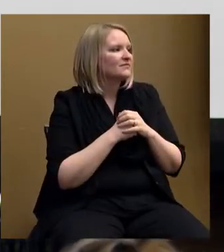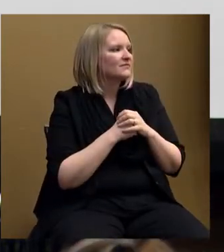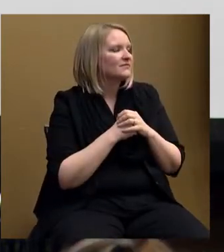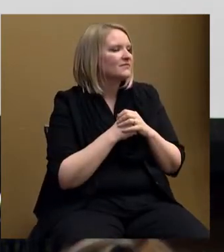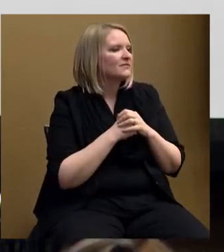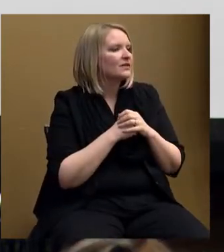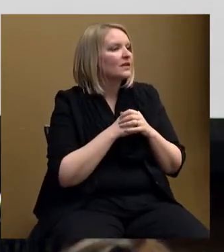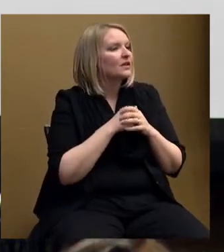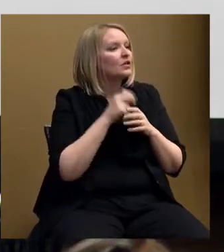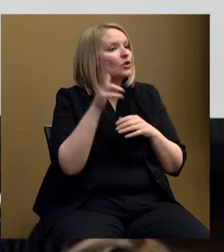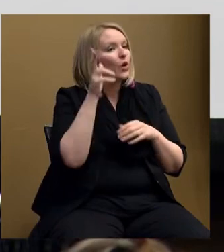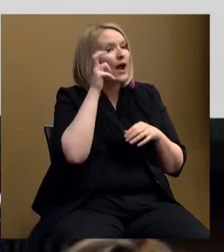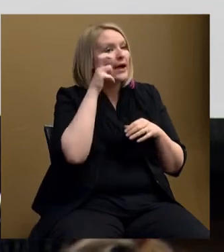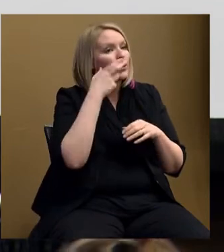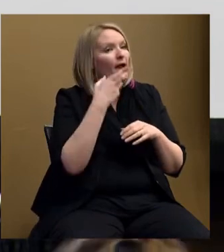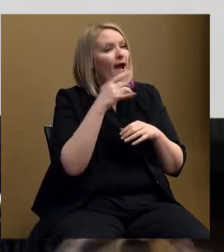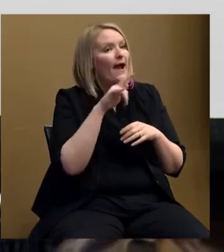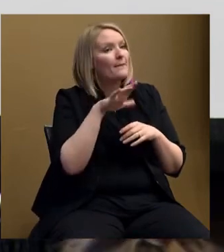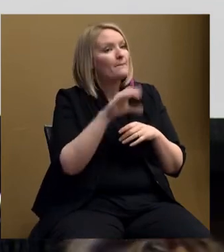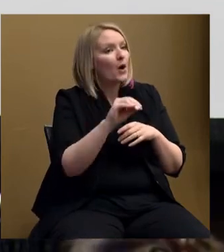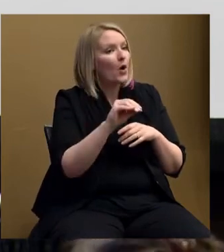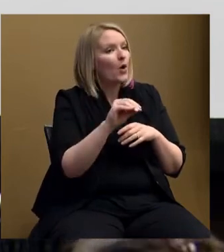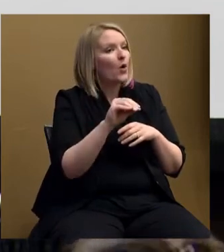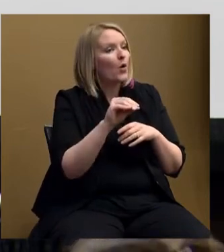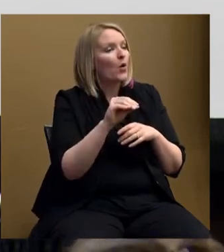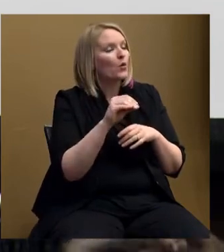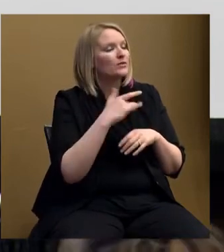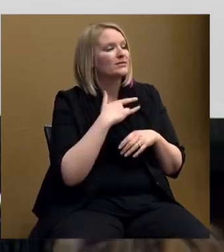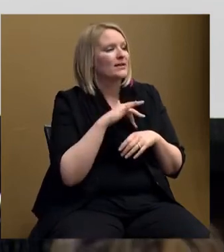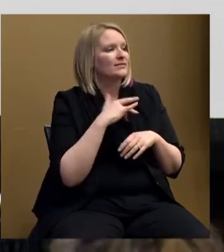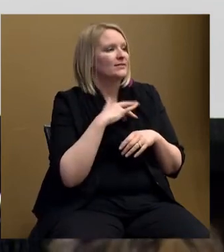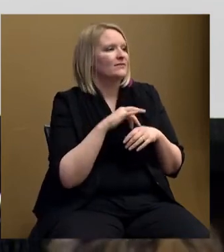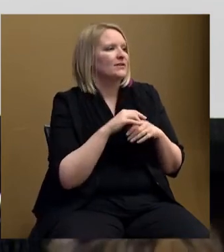Okay, so auditory hyposensitivity,